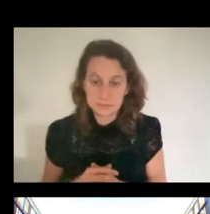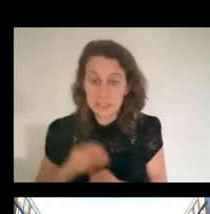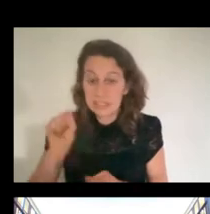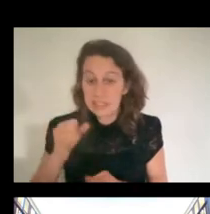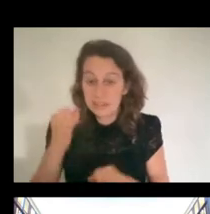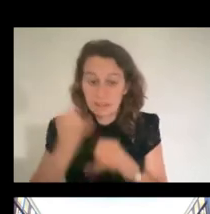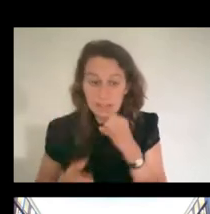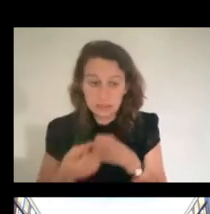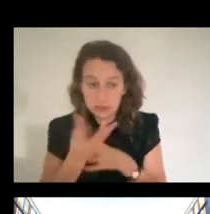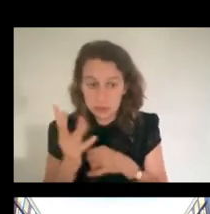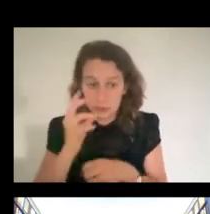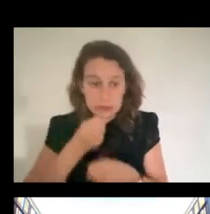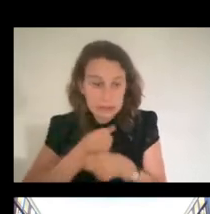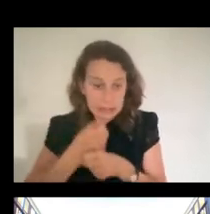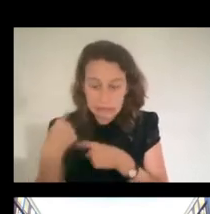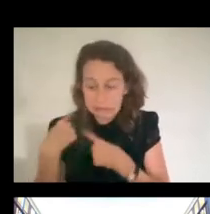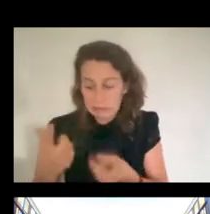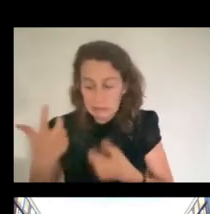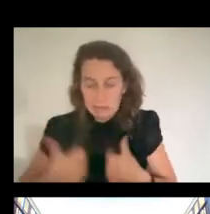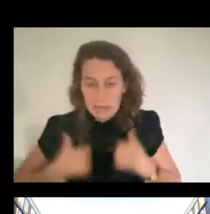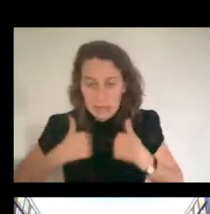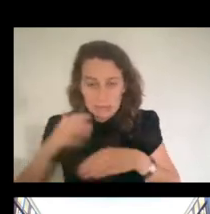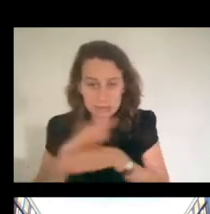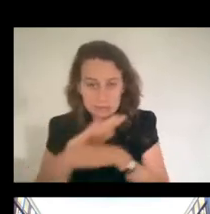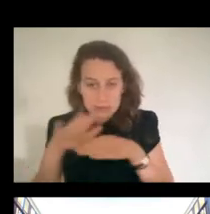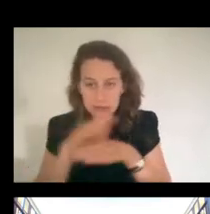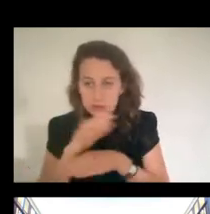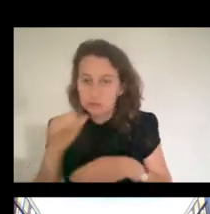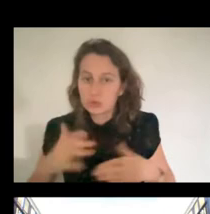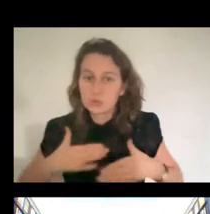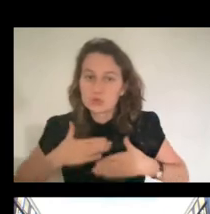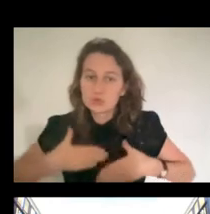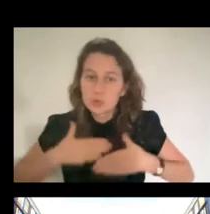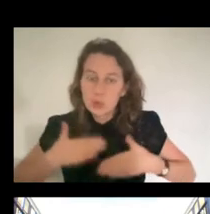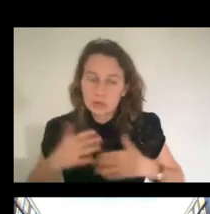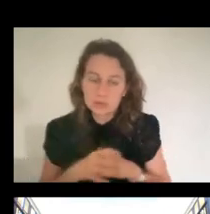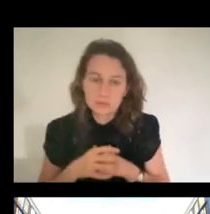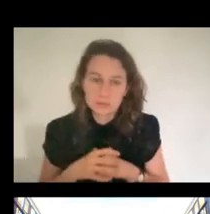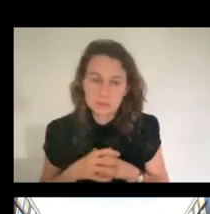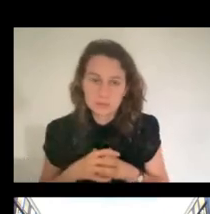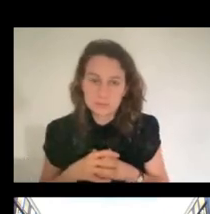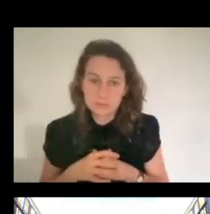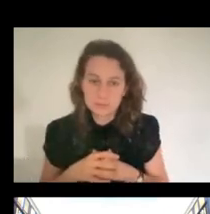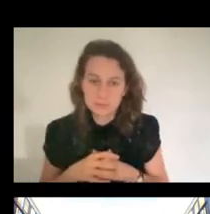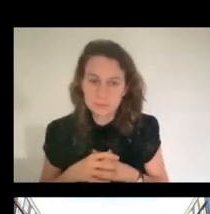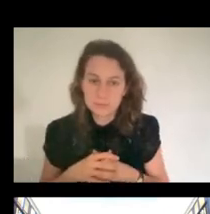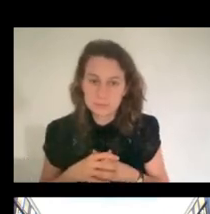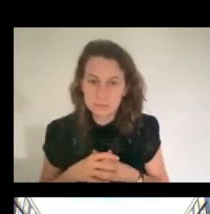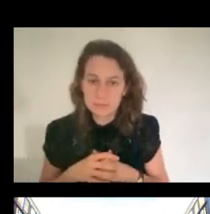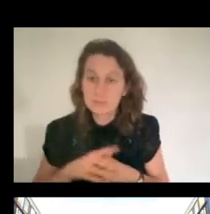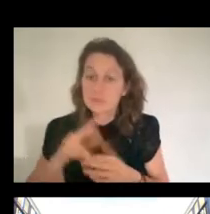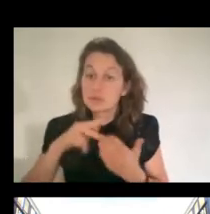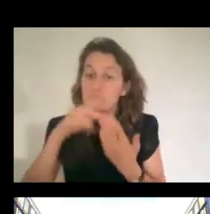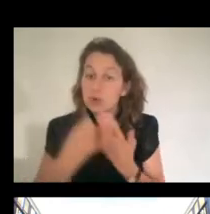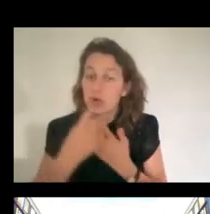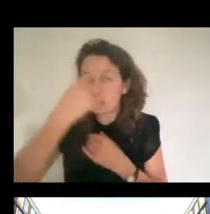years and life gets so busy and you don't really get to enjoy this, but with both the project in mind as